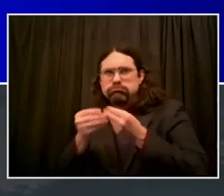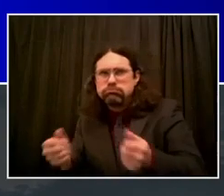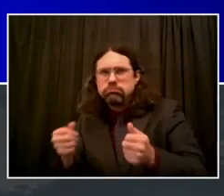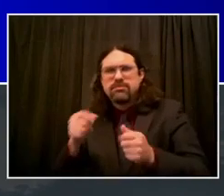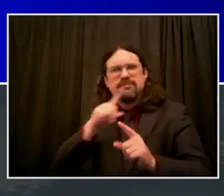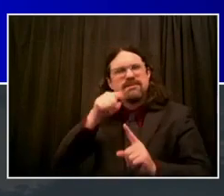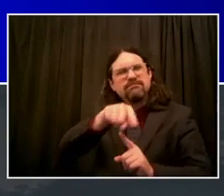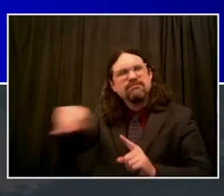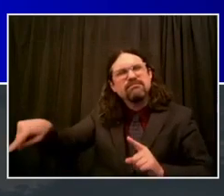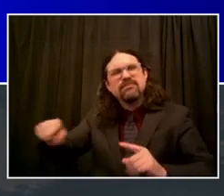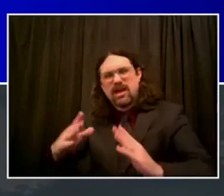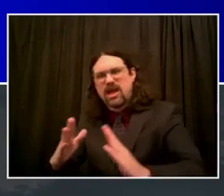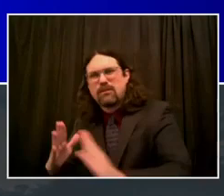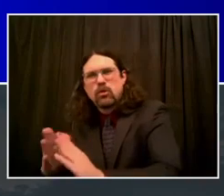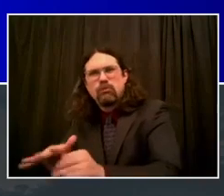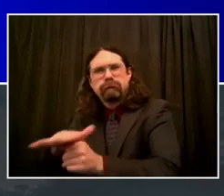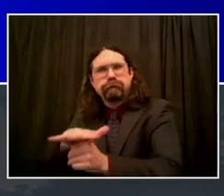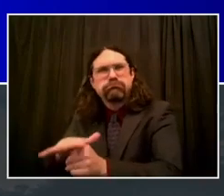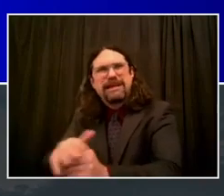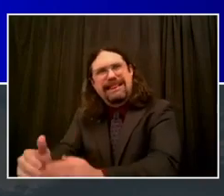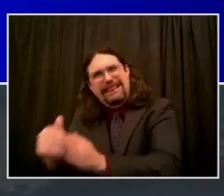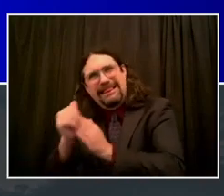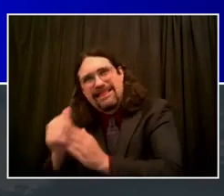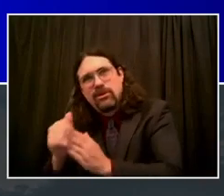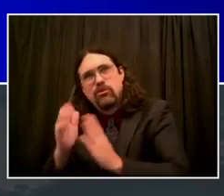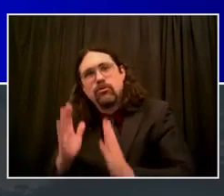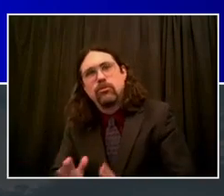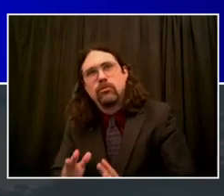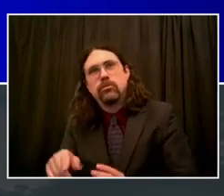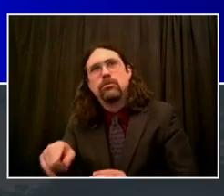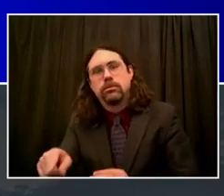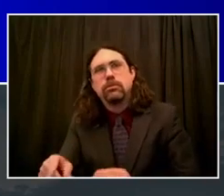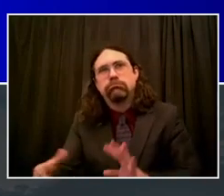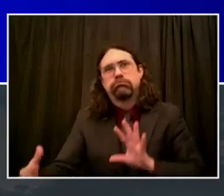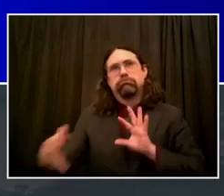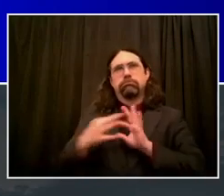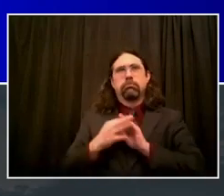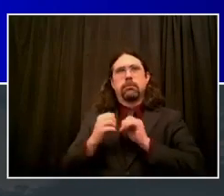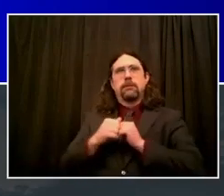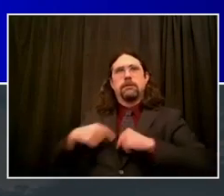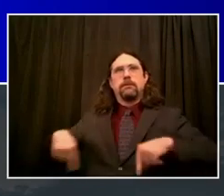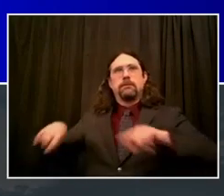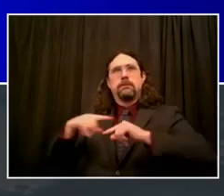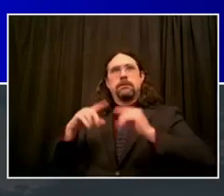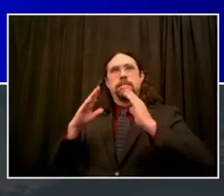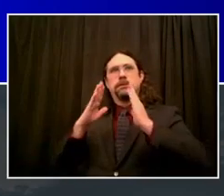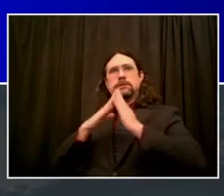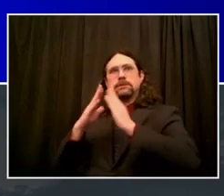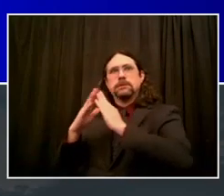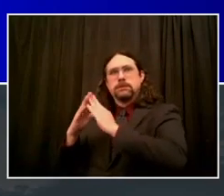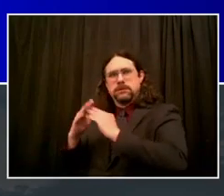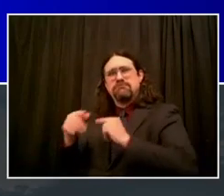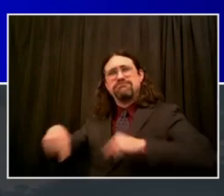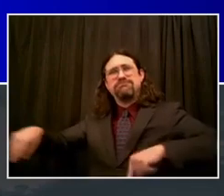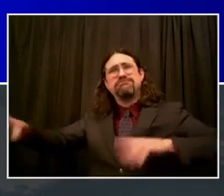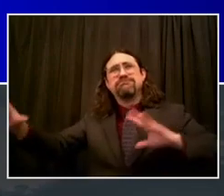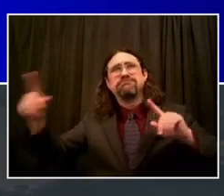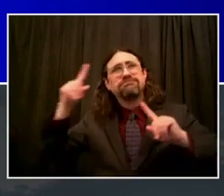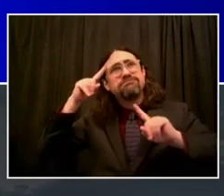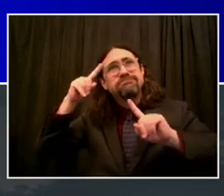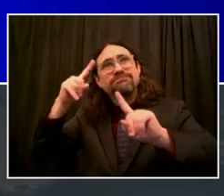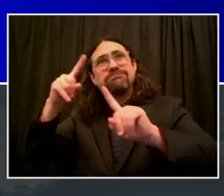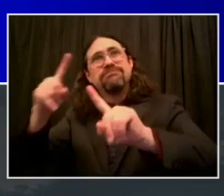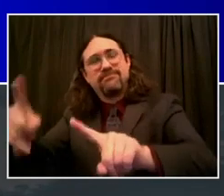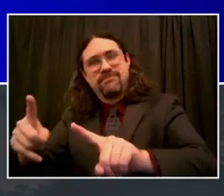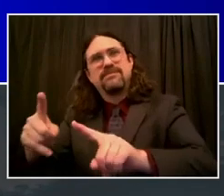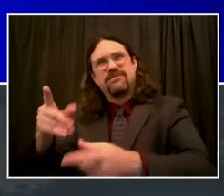to contain the disease, can help to push it back in neighborhoods by educating people, giving them the tools they need, helping people to hear